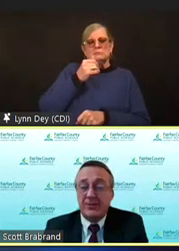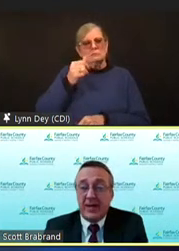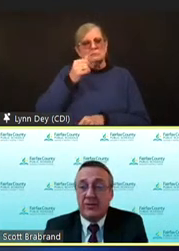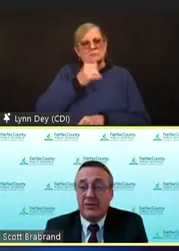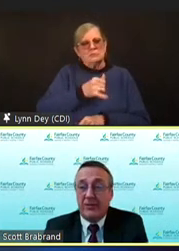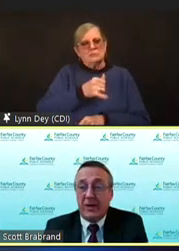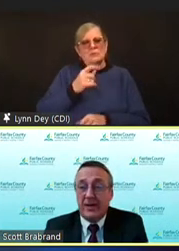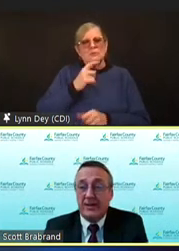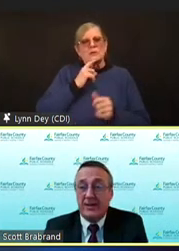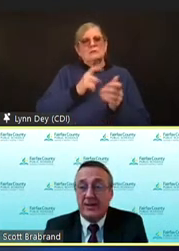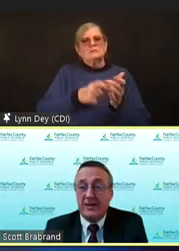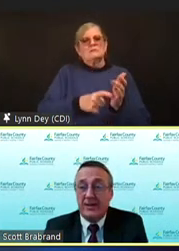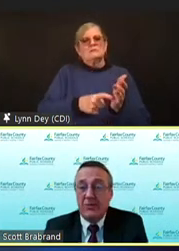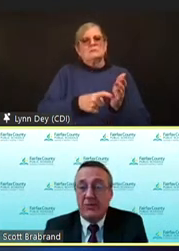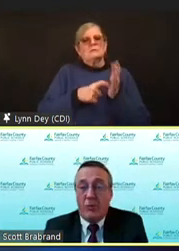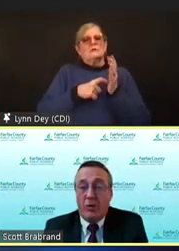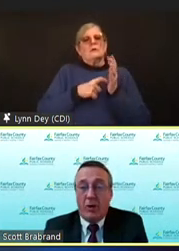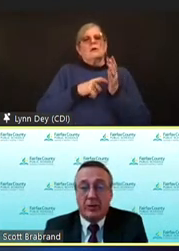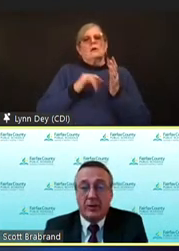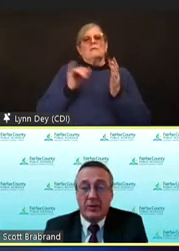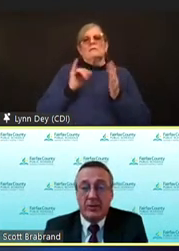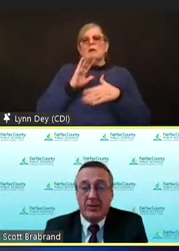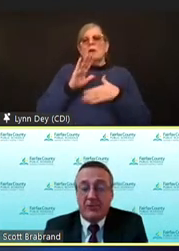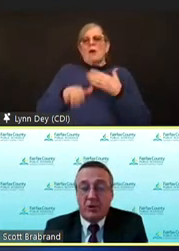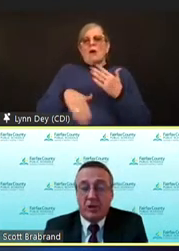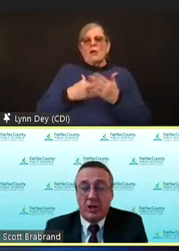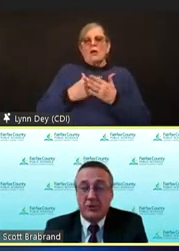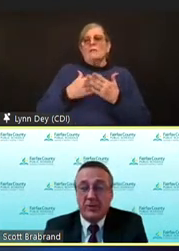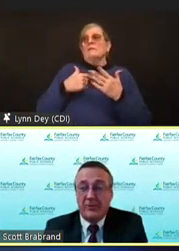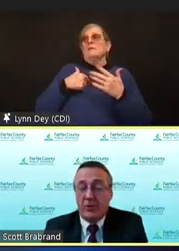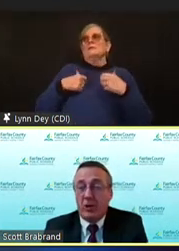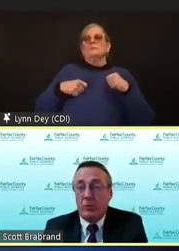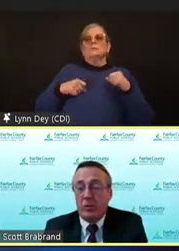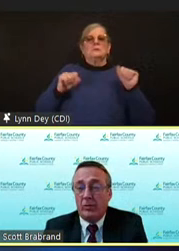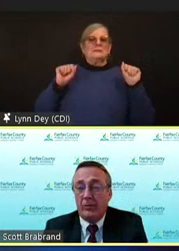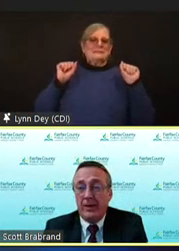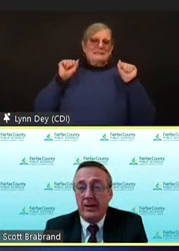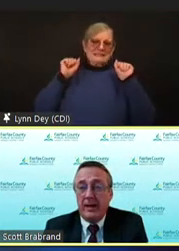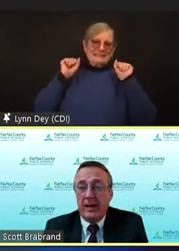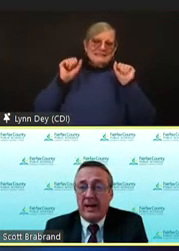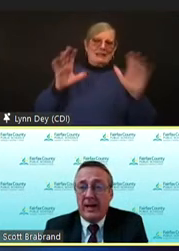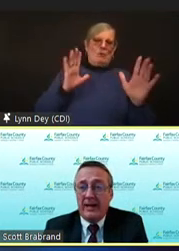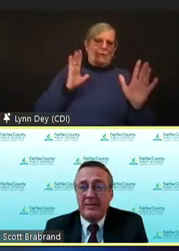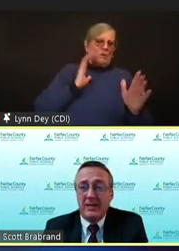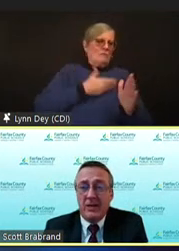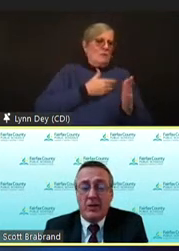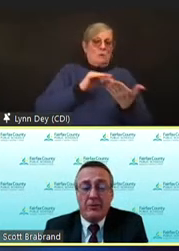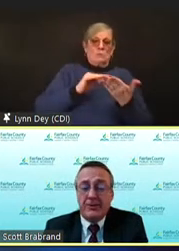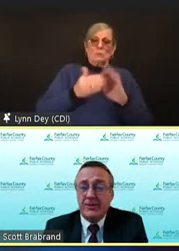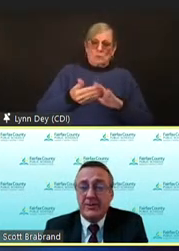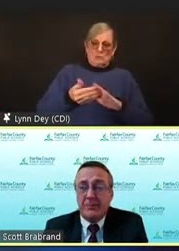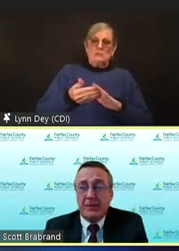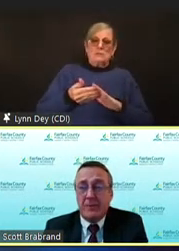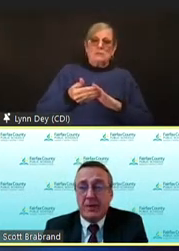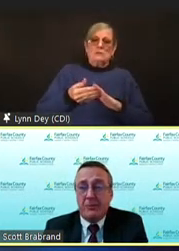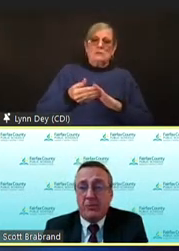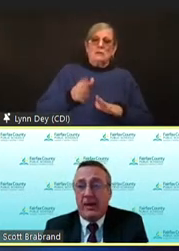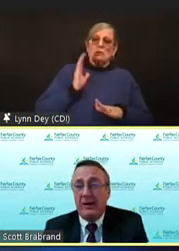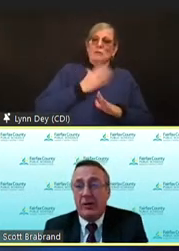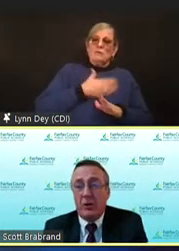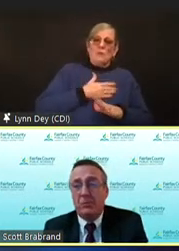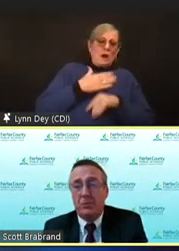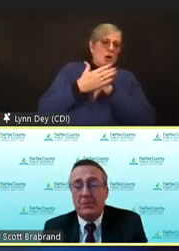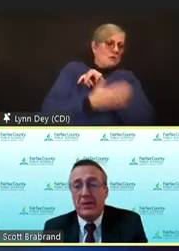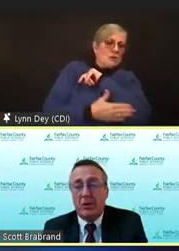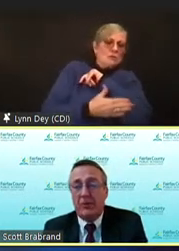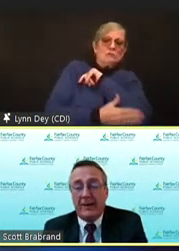collective sacrifice for our community, for our country, for our world. And, you know, this is something people